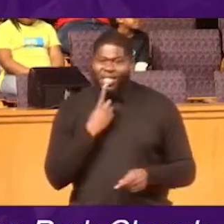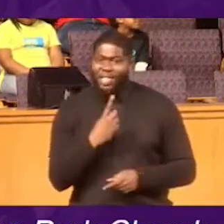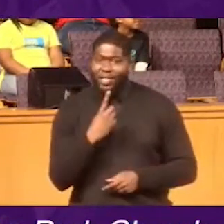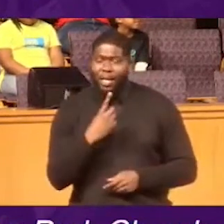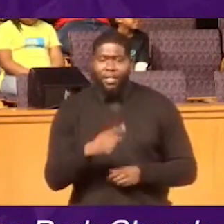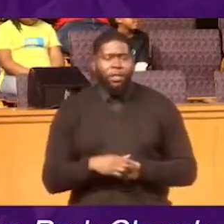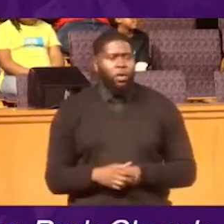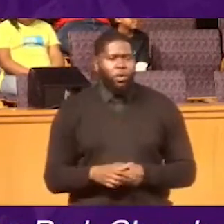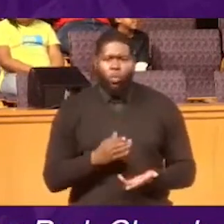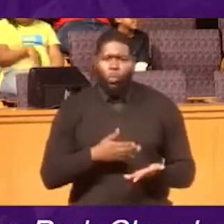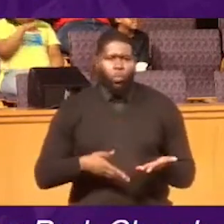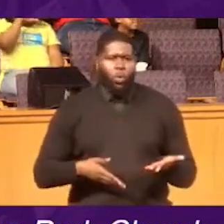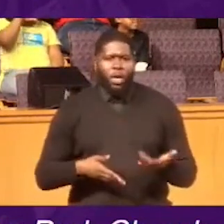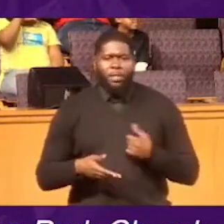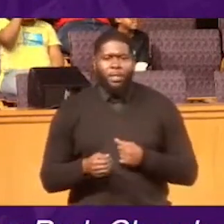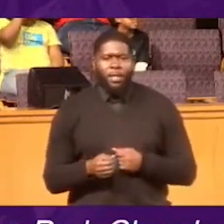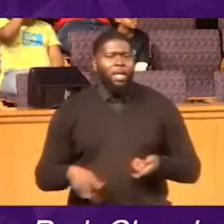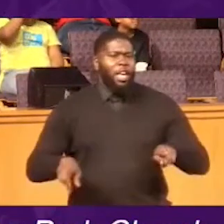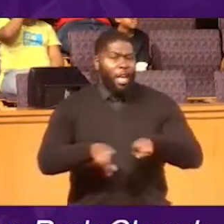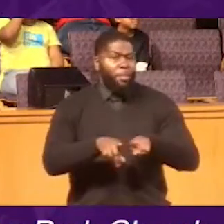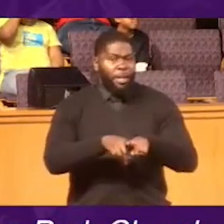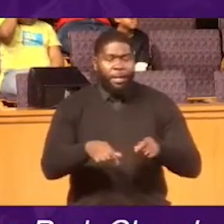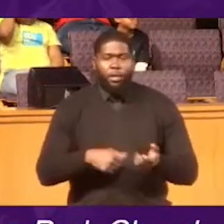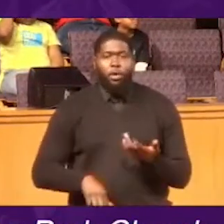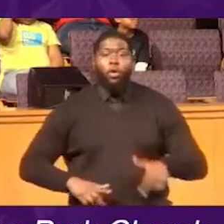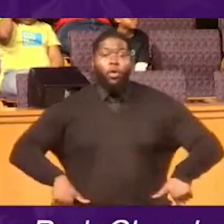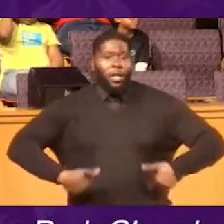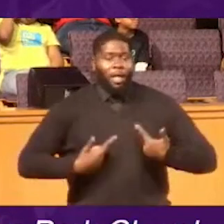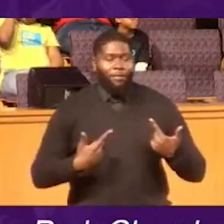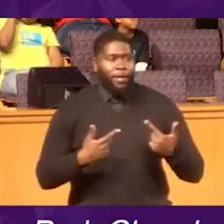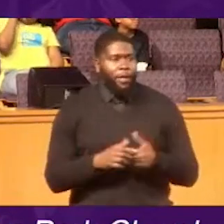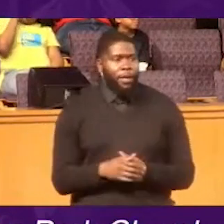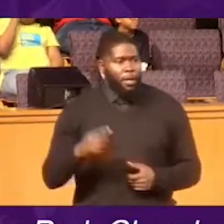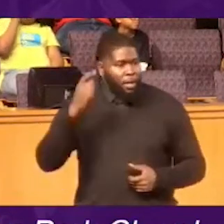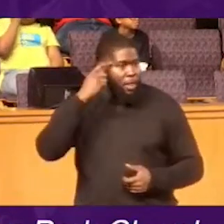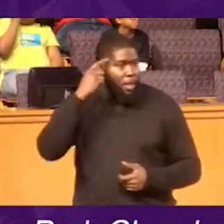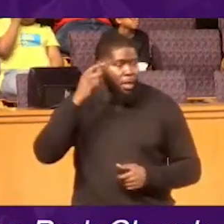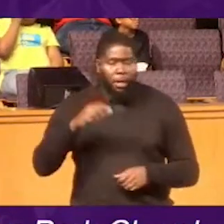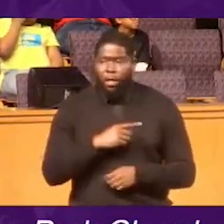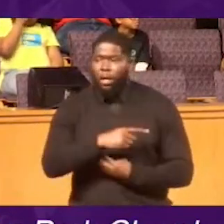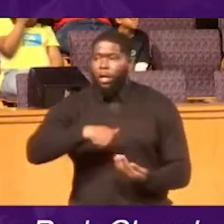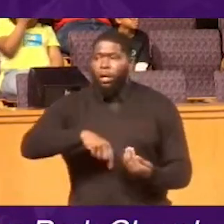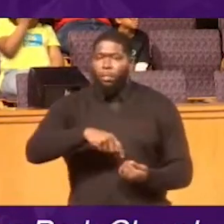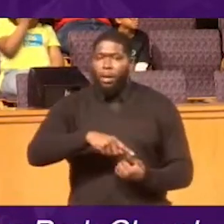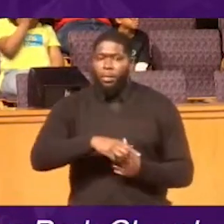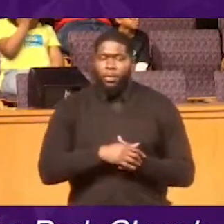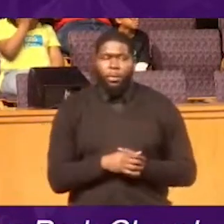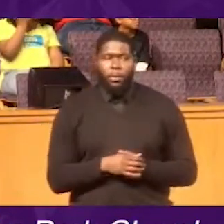no matter what's going on in her life. Think about